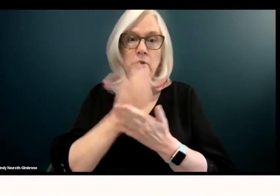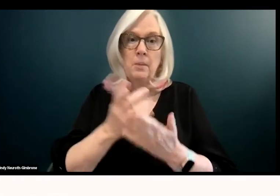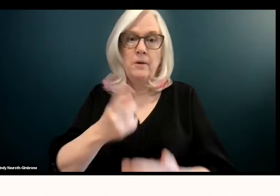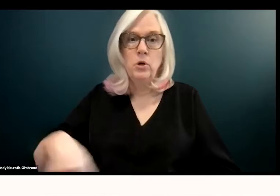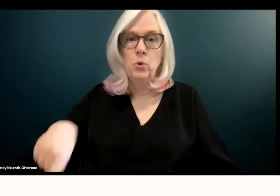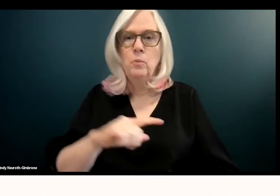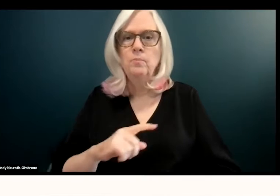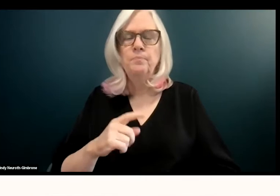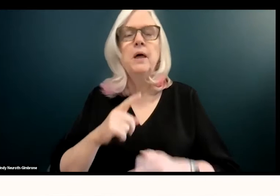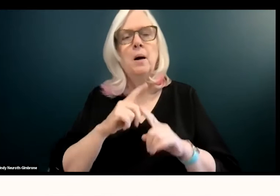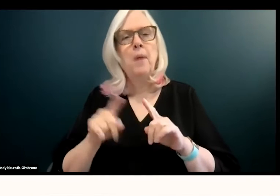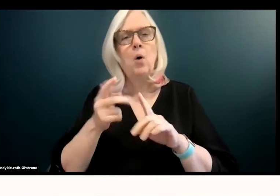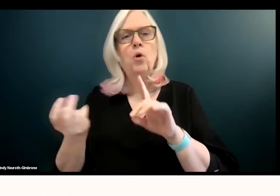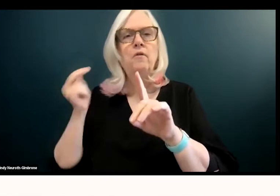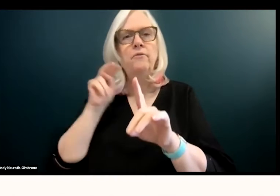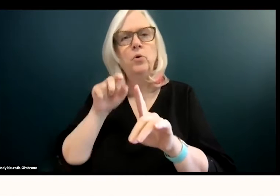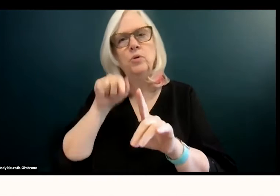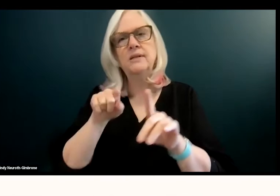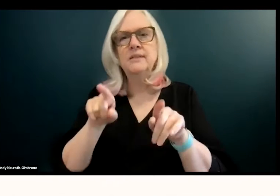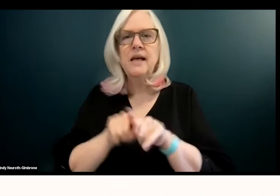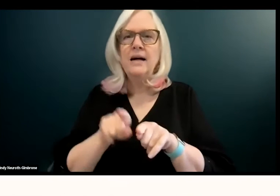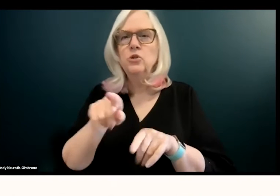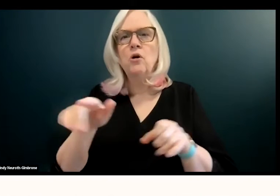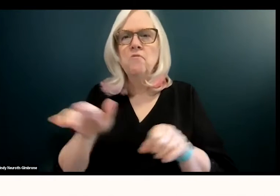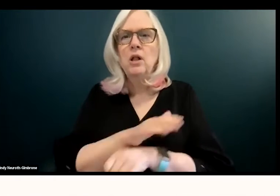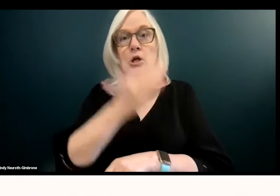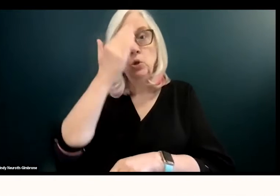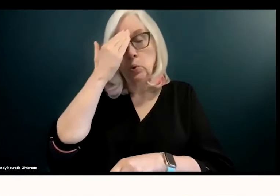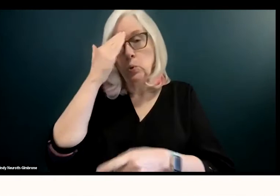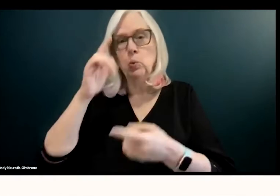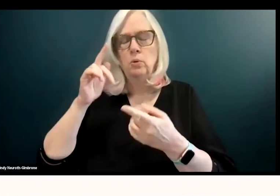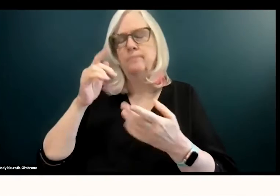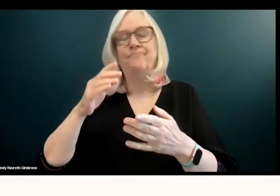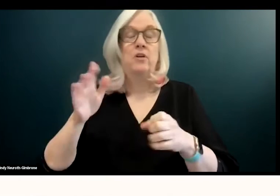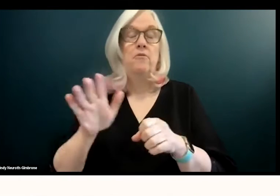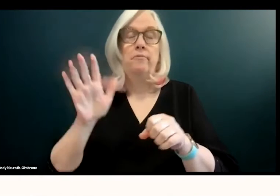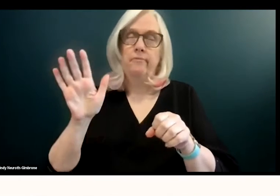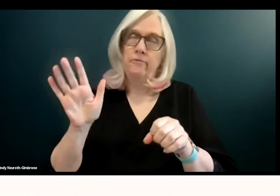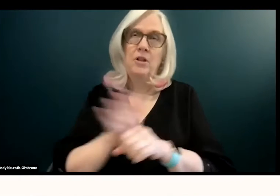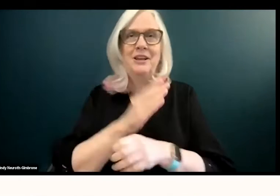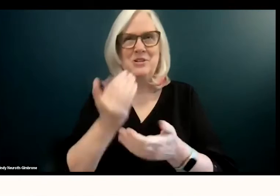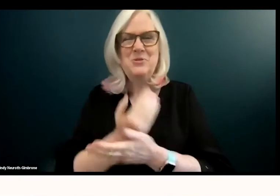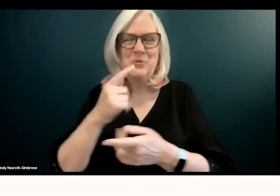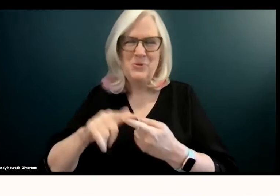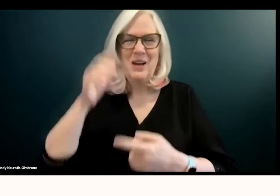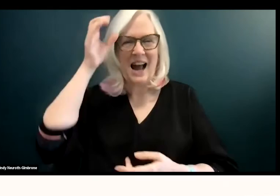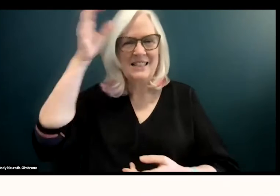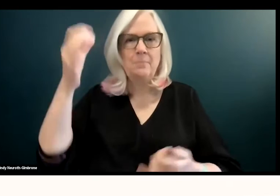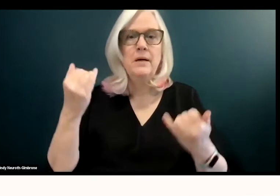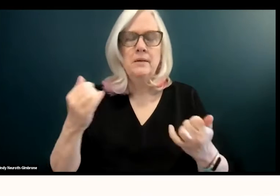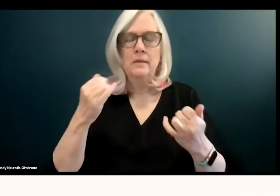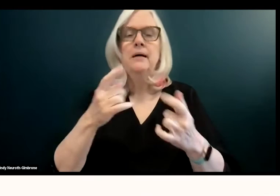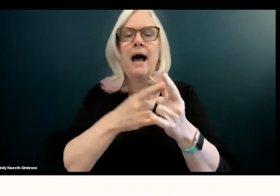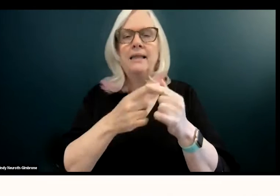are completely new to the concepts. Next, we'll be discussing some of the specific approaches that we have used in teaching